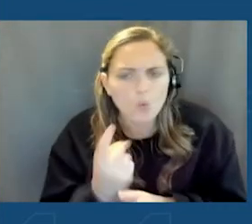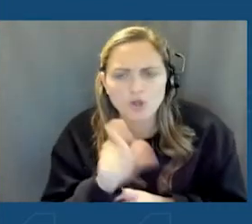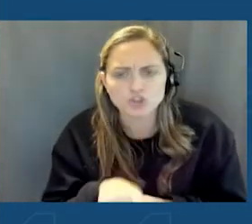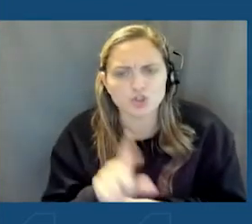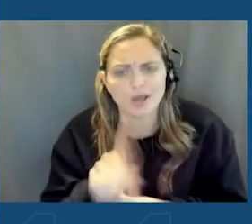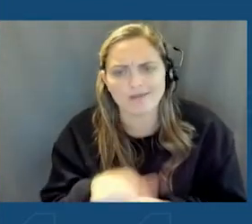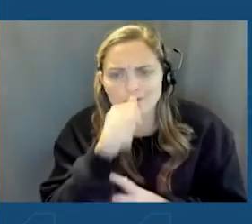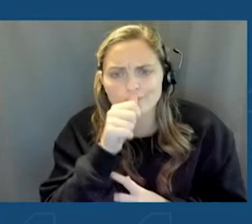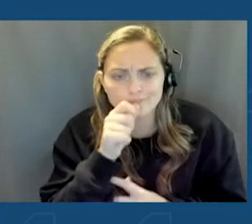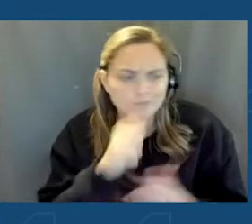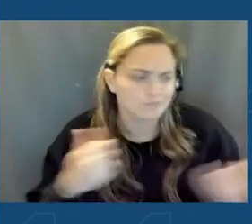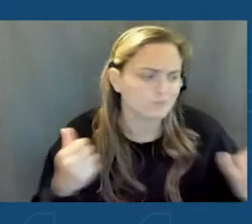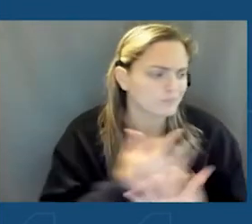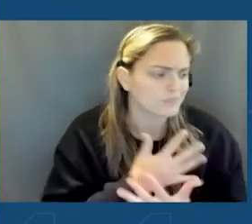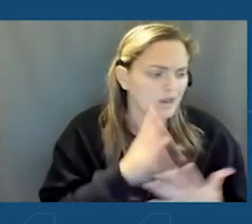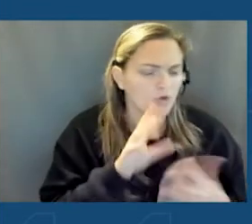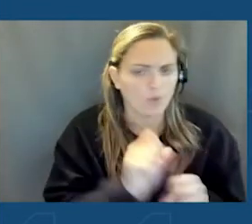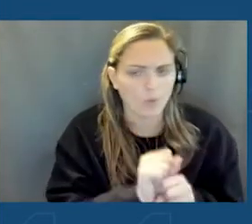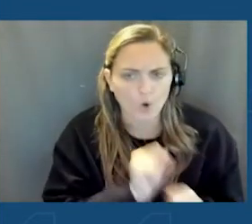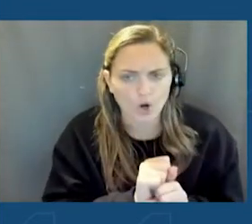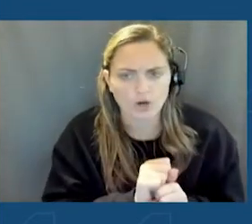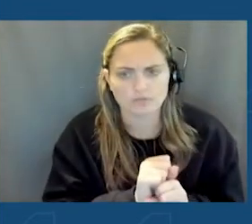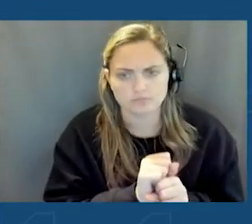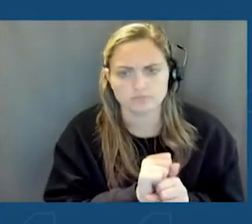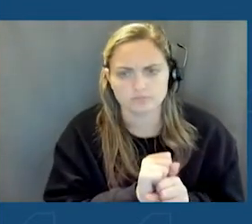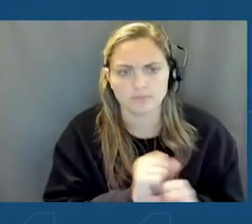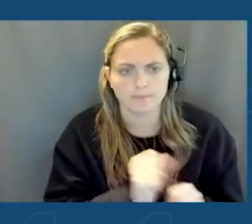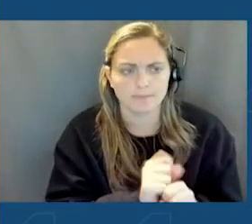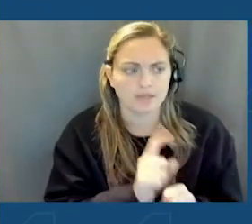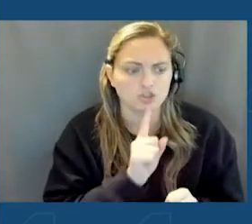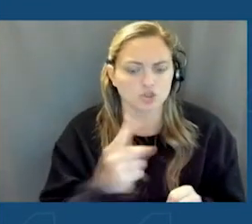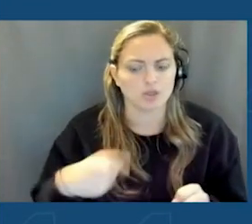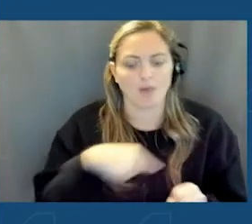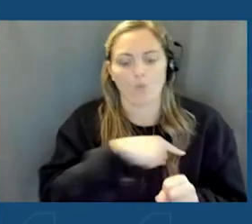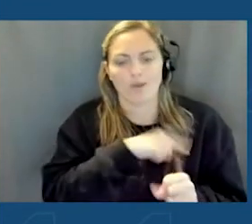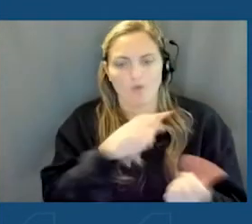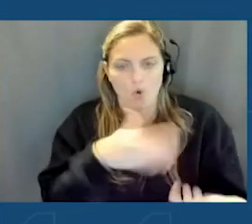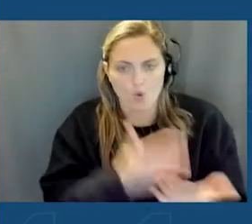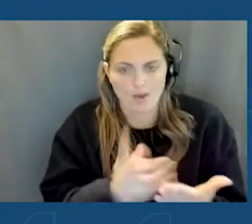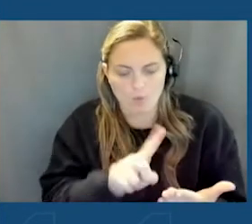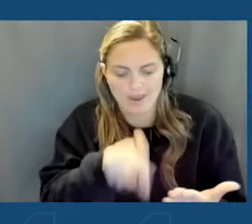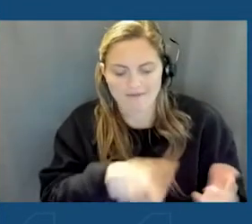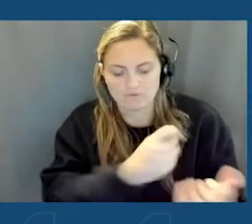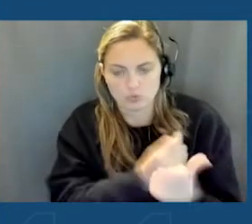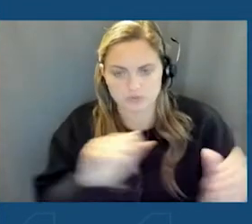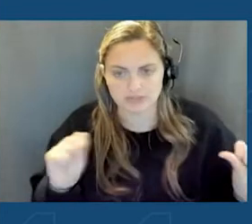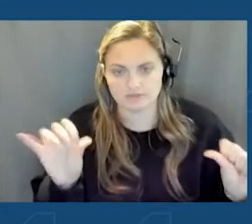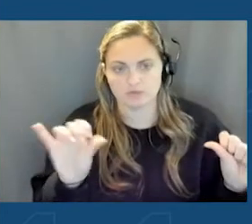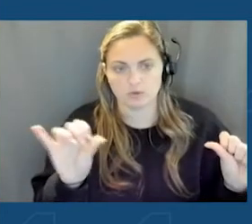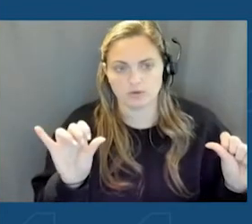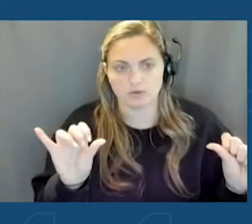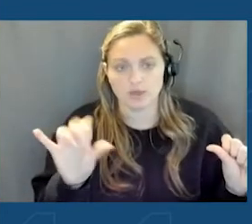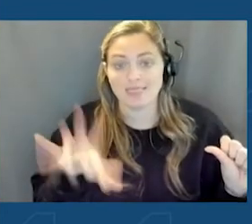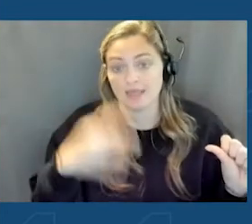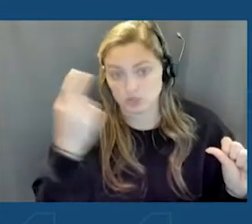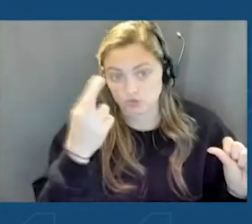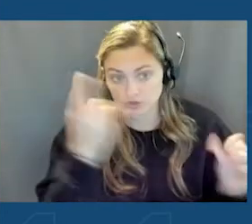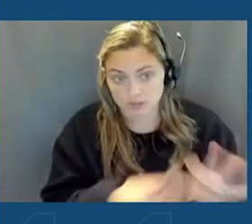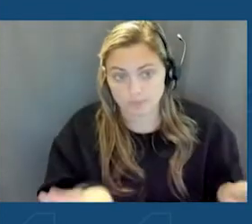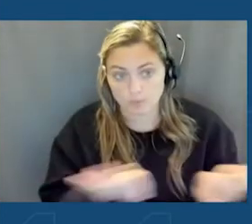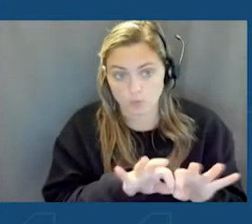fear for their life or safety while they're making sure that we all get where we're going safely as well. That's why it's important. This